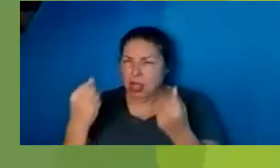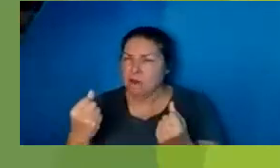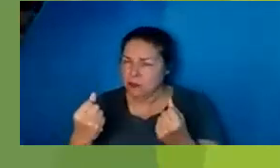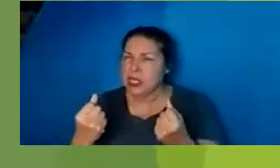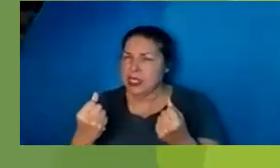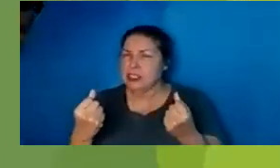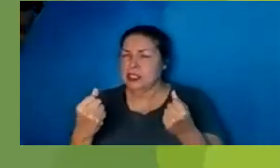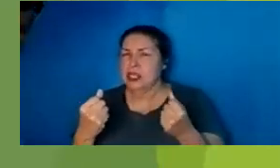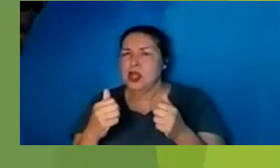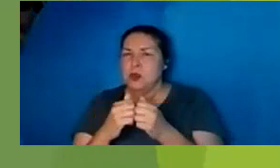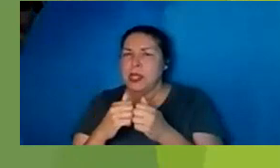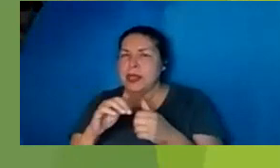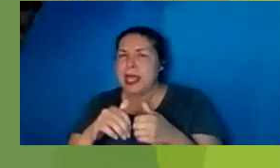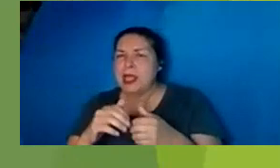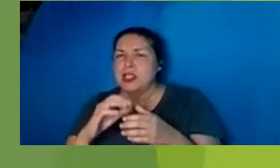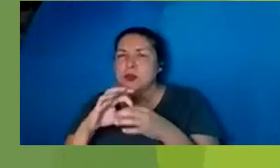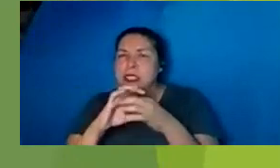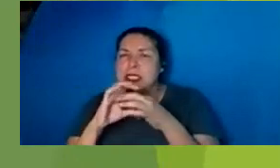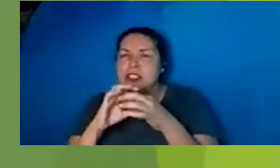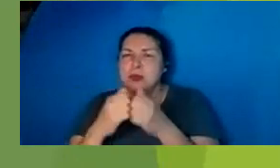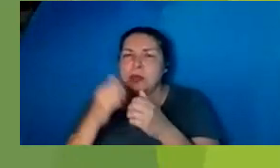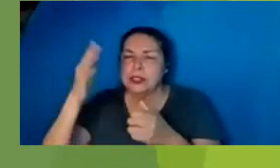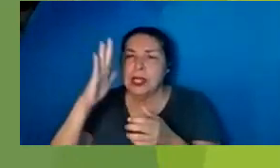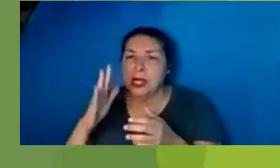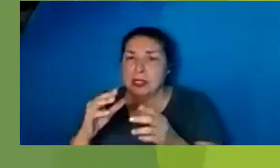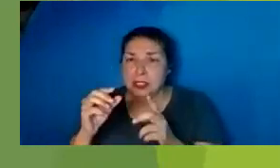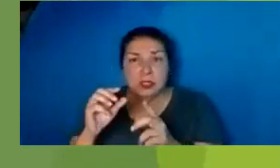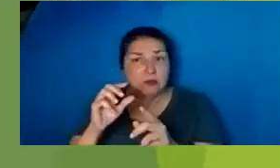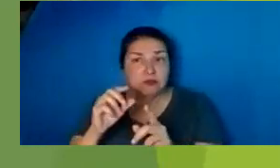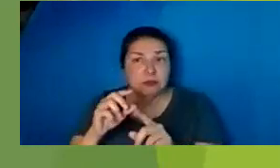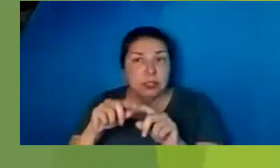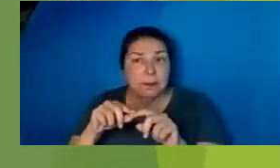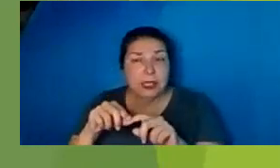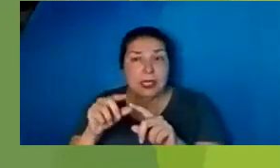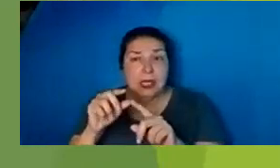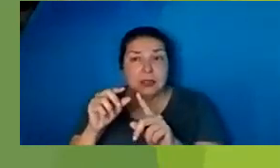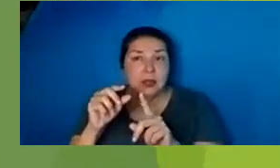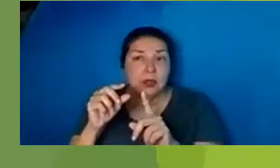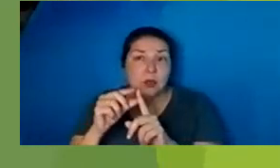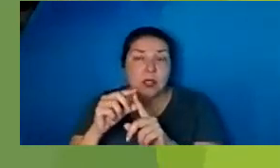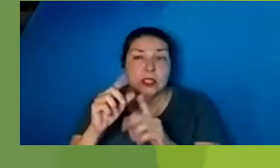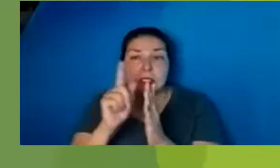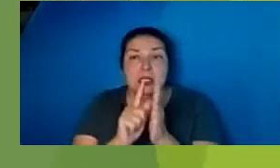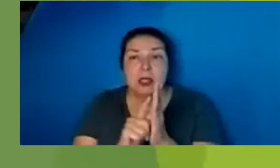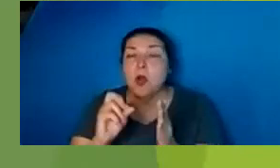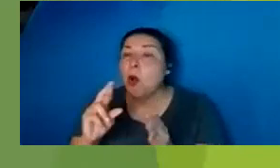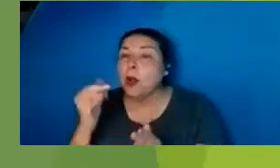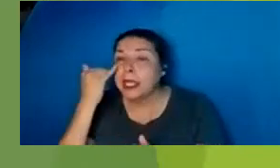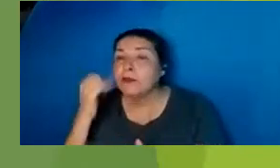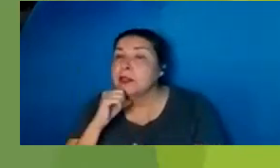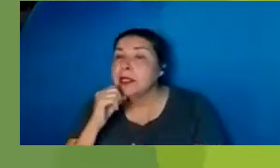with God according to the works of the law, or if you find that you're really not too interested in the whole issue,